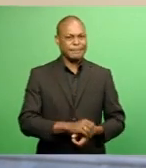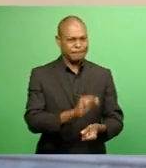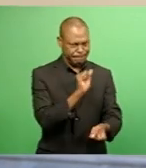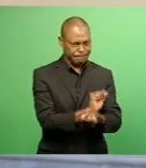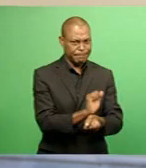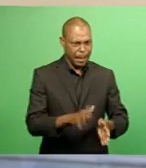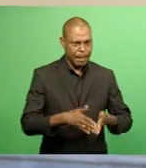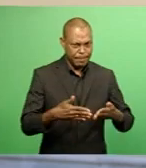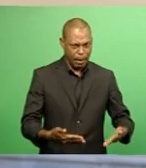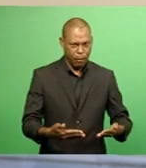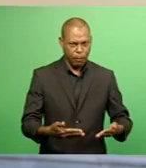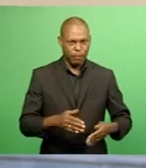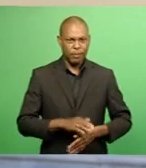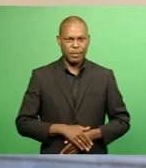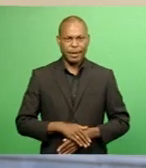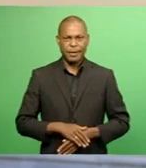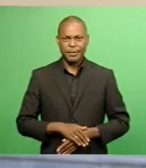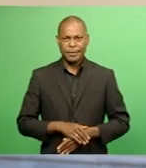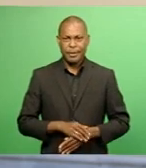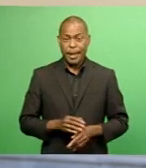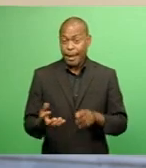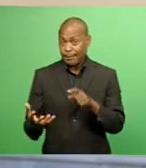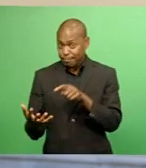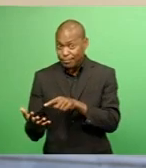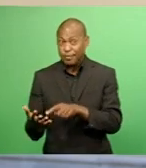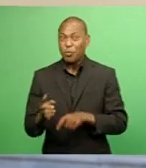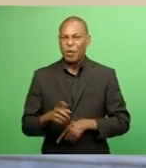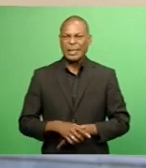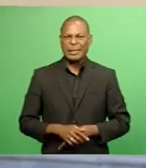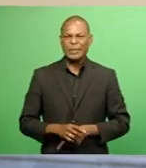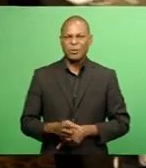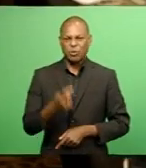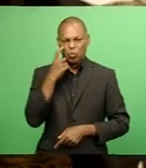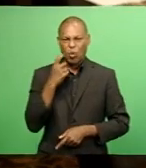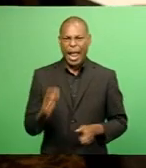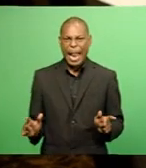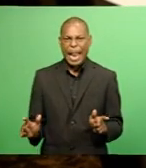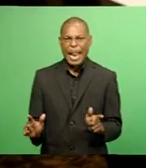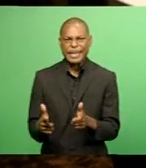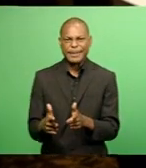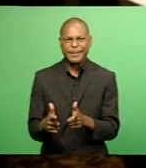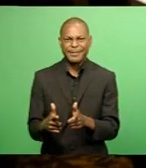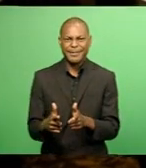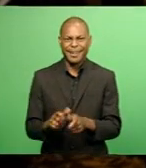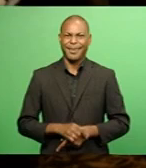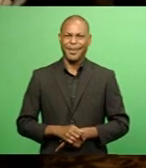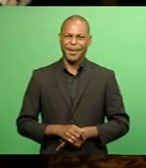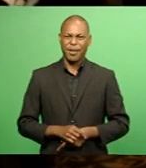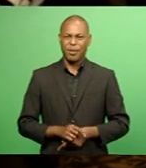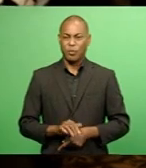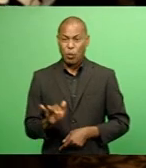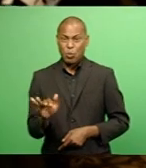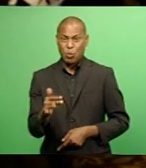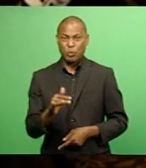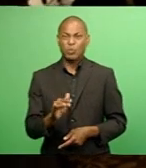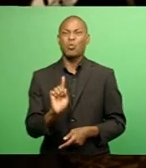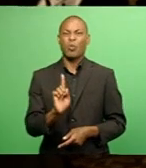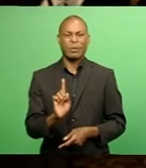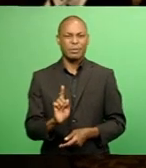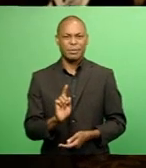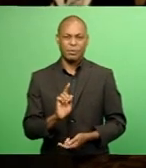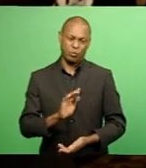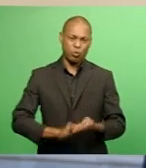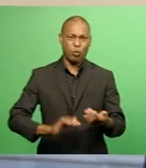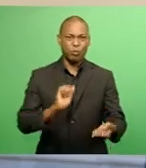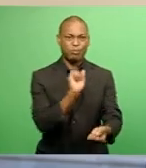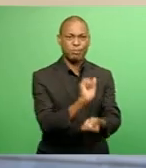is trying to lessen the number of inmates going in, or offenders, for the people in